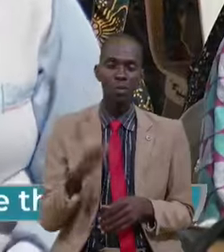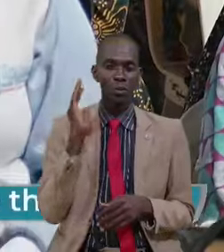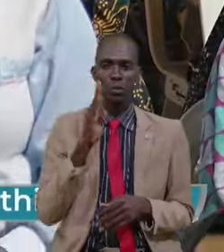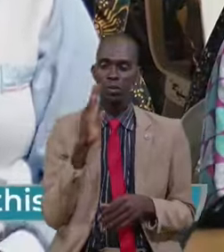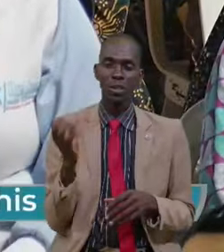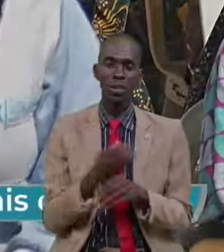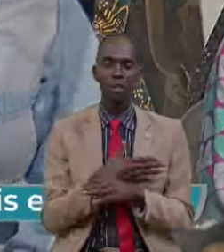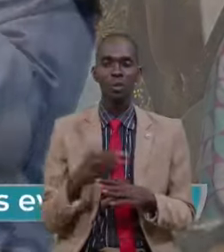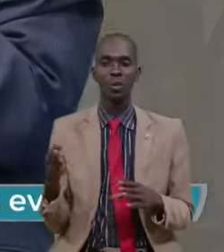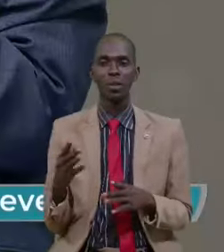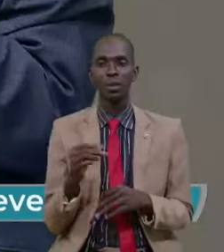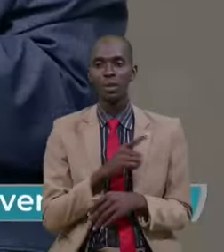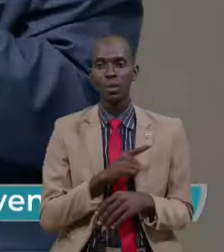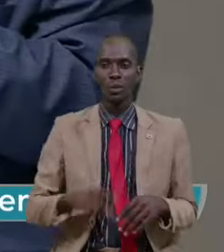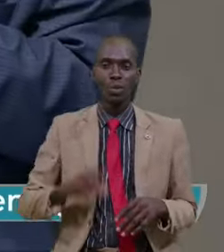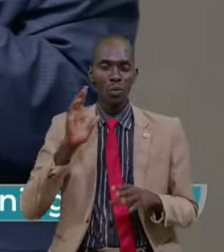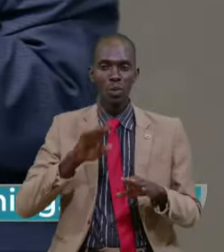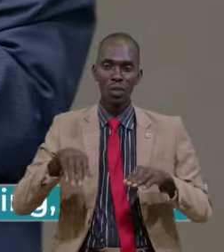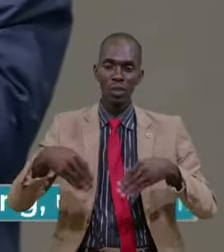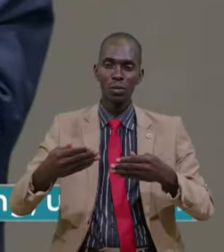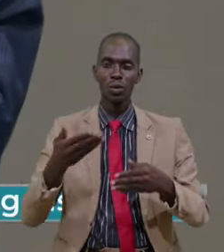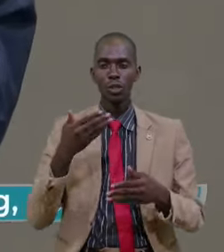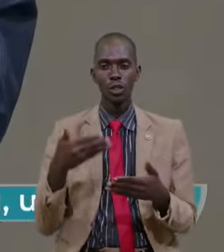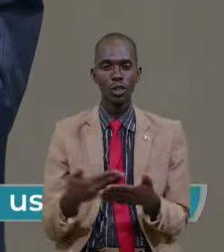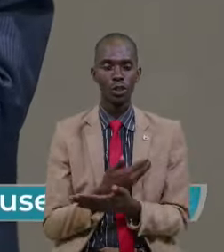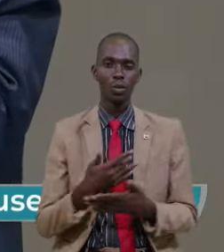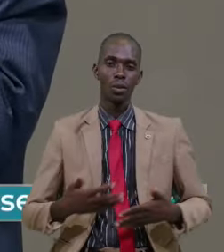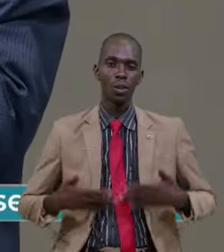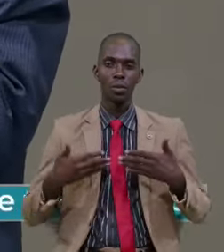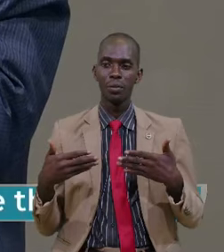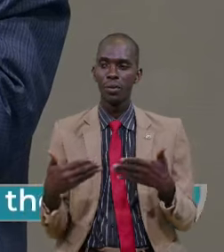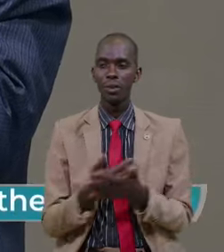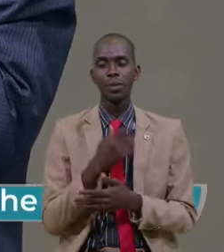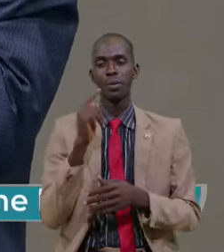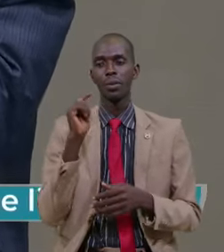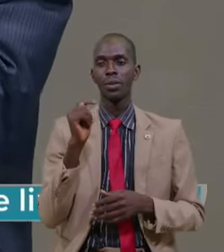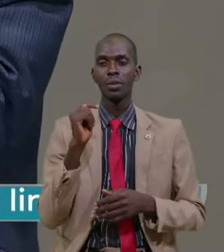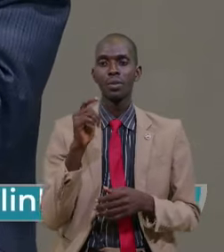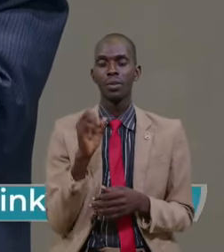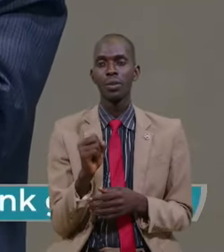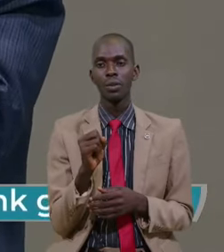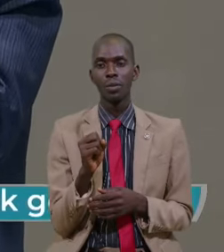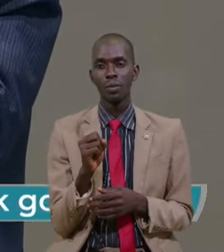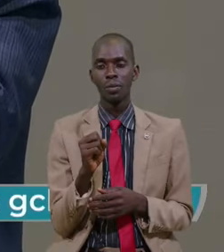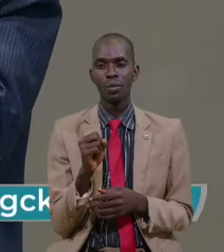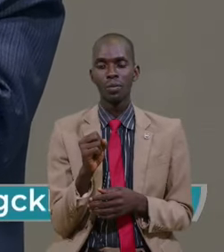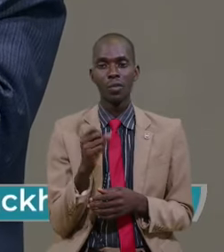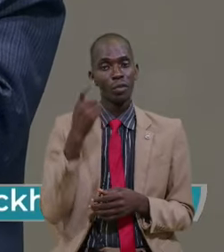The Lord will give you a new life, new testimony to his own praise and glory.